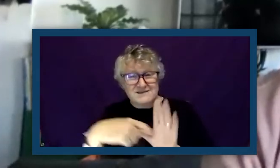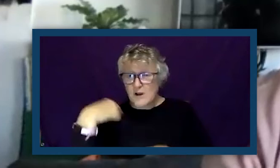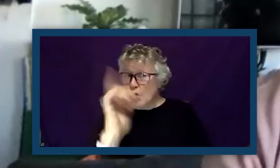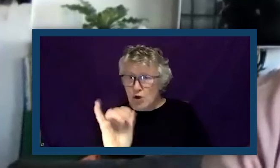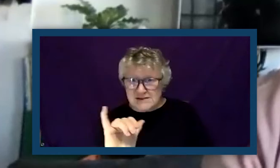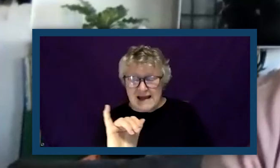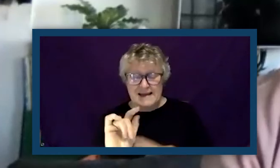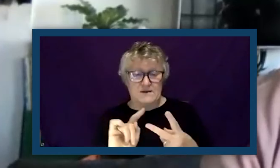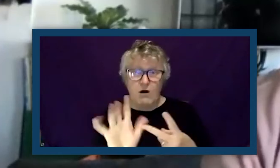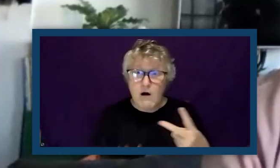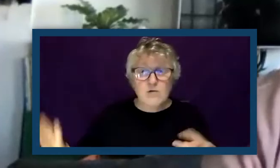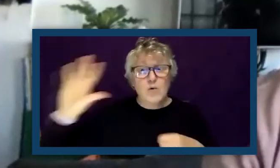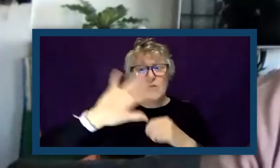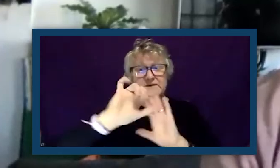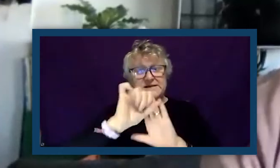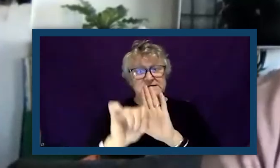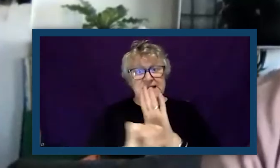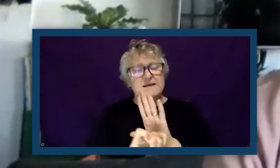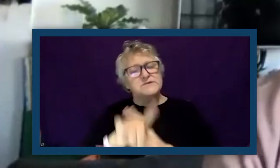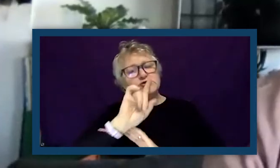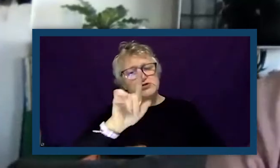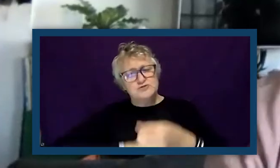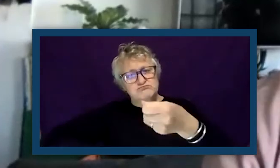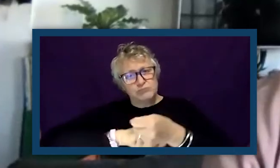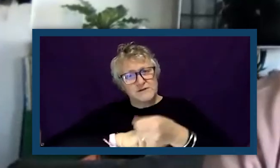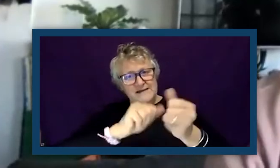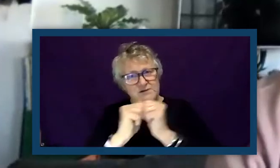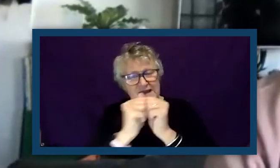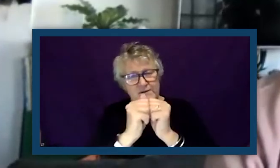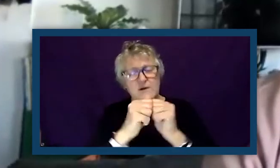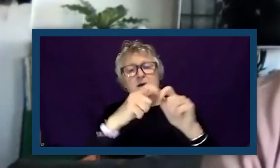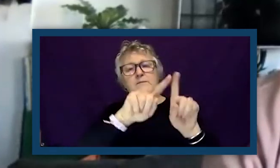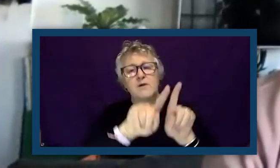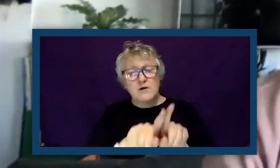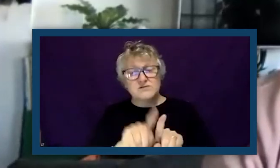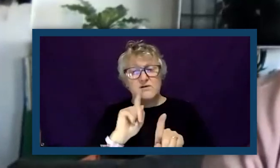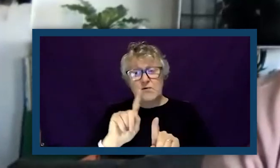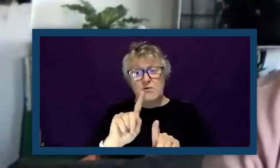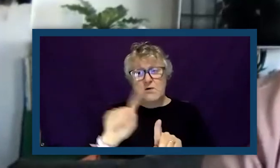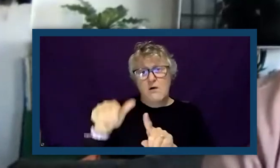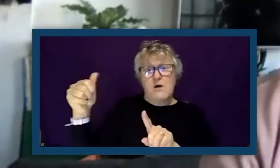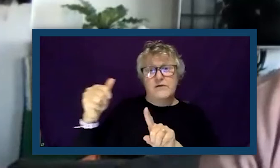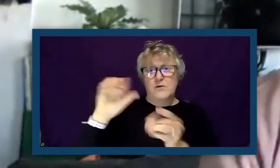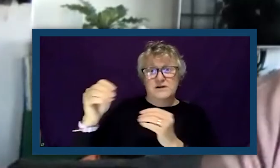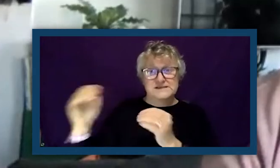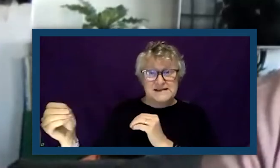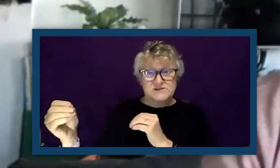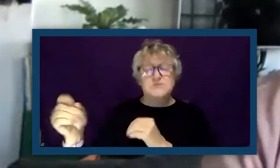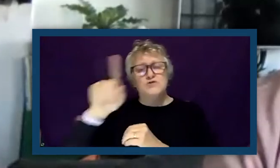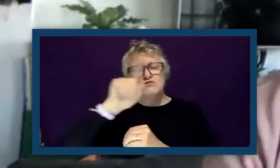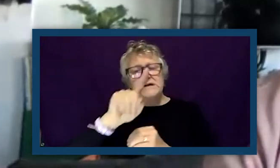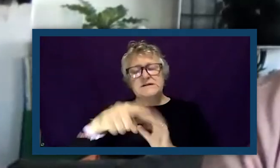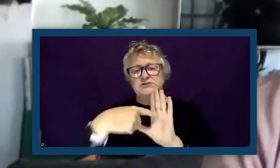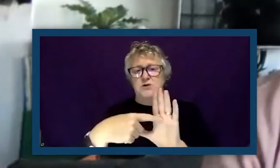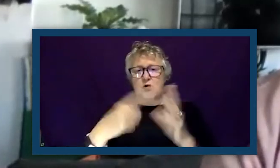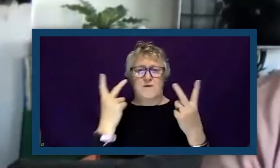being able to sort of support that, together, both through the party as well as outside organizations like mine, I think will really, show visibility